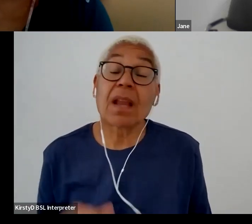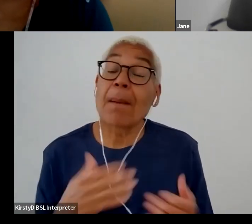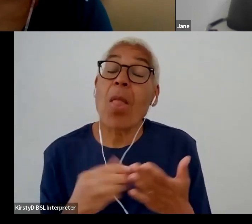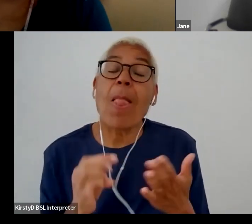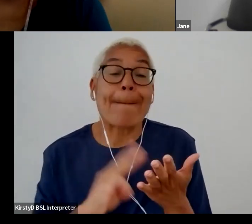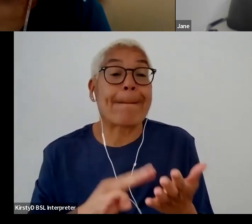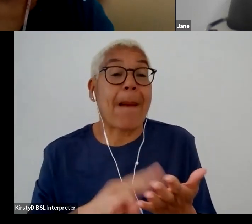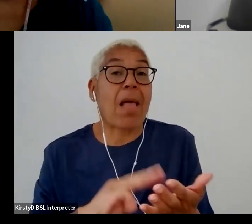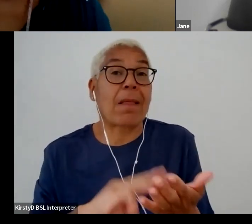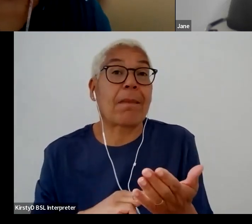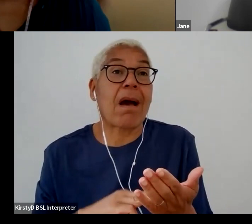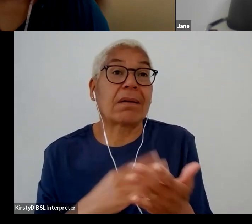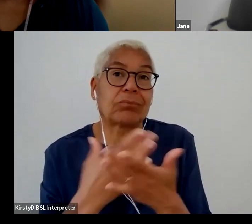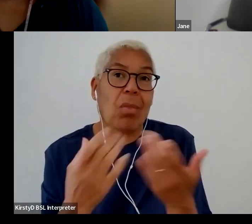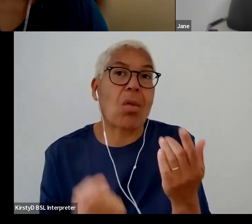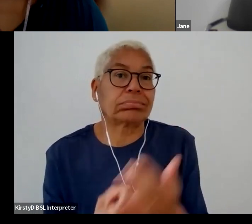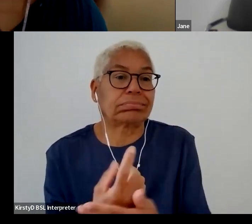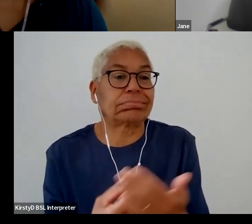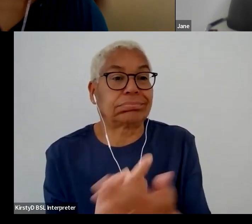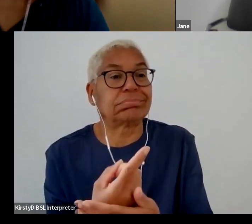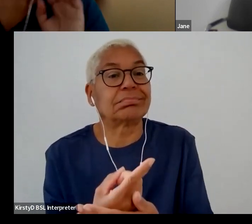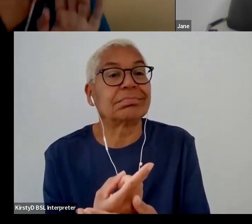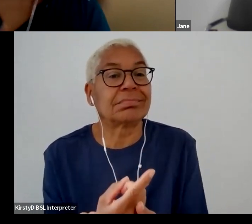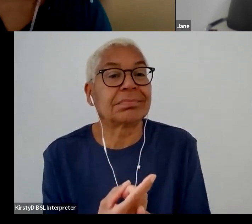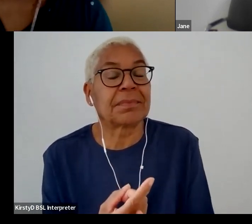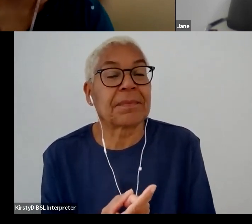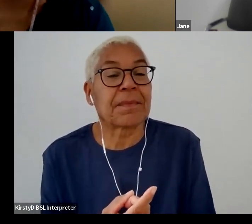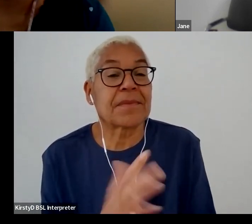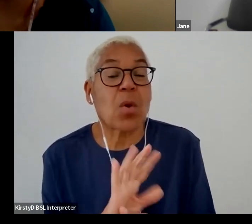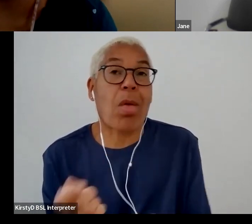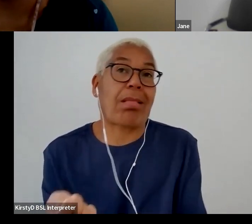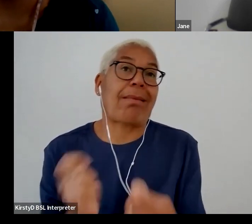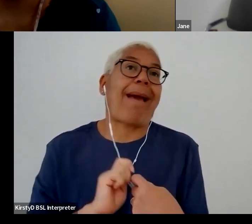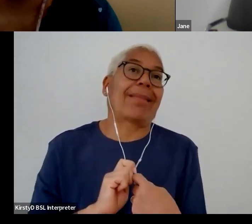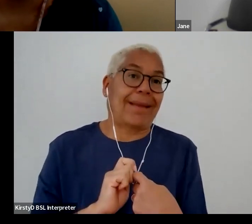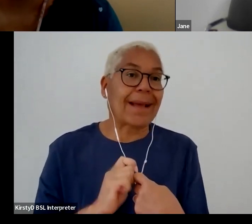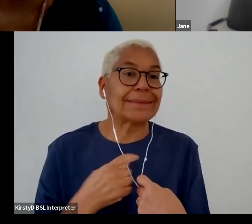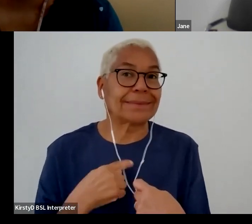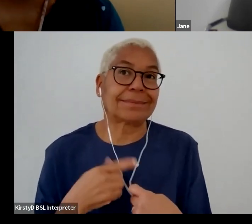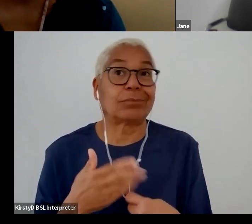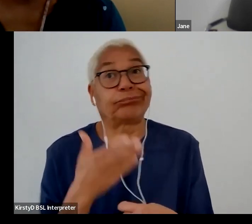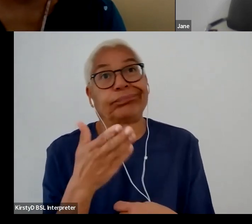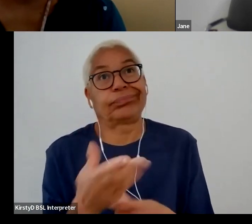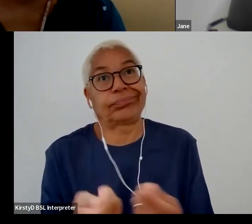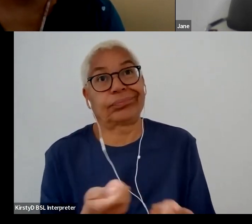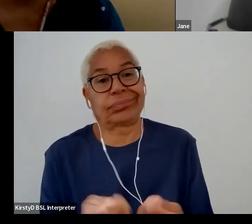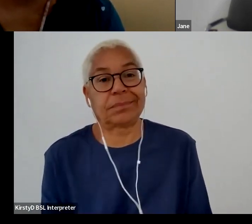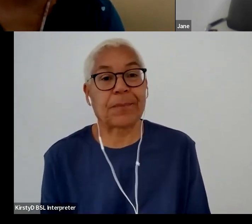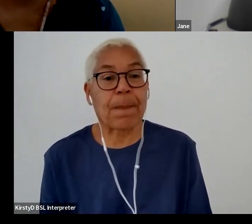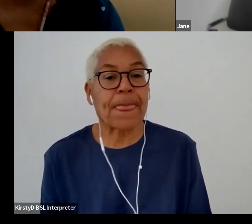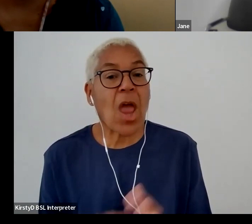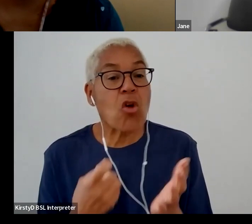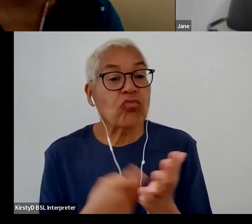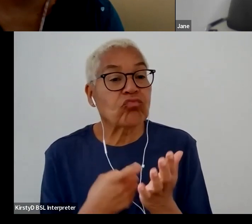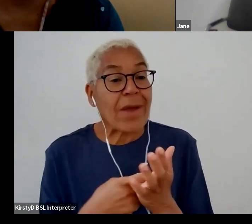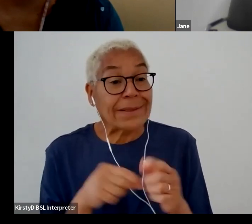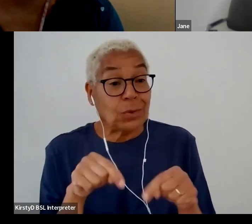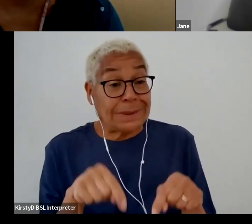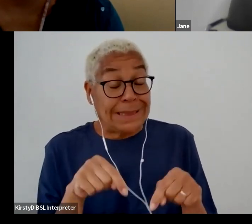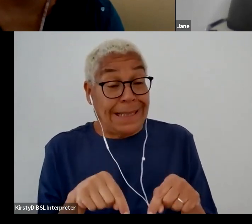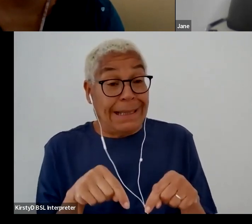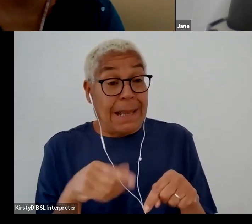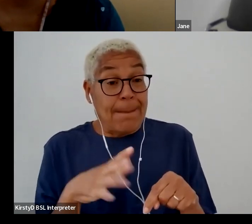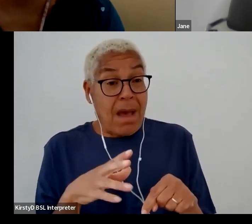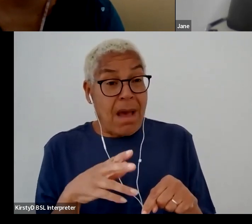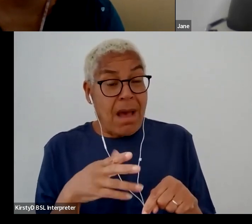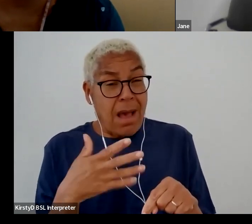It's I only get allocated, or I get allocated, and I just So Rachel's still here, but I wonder if she's